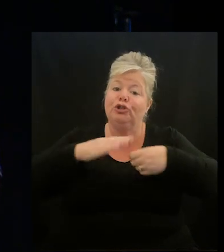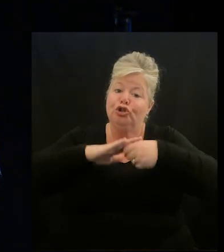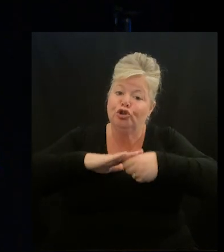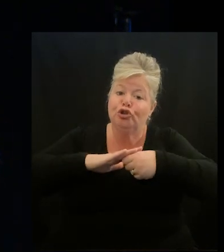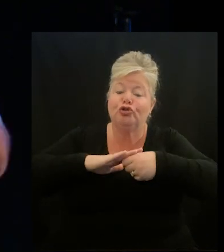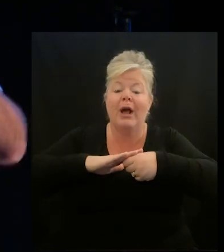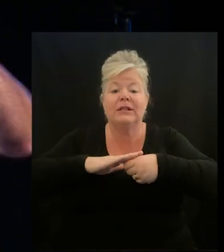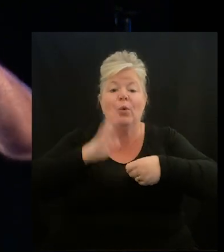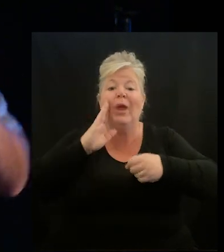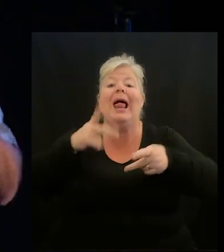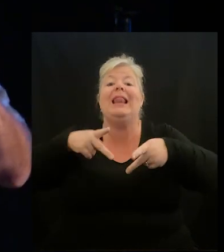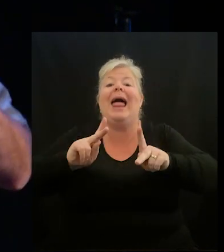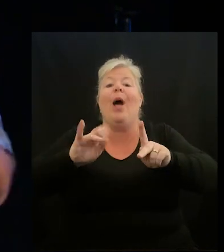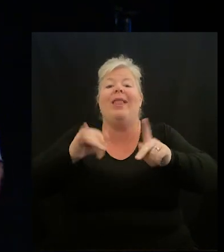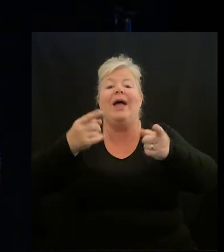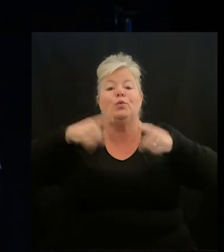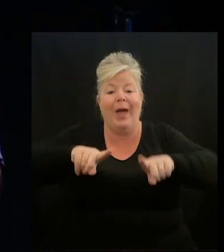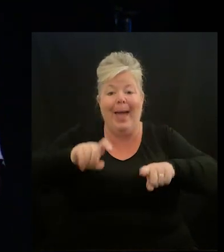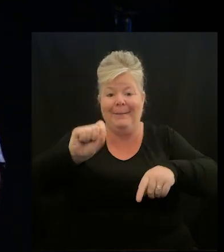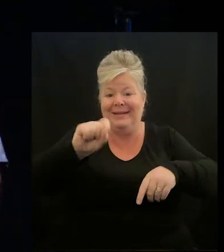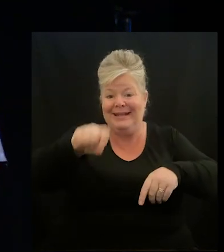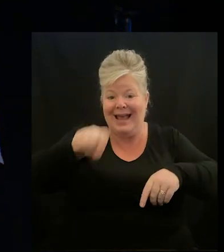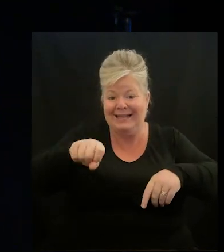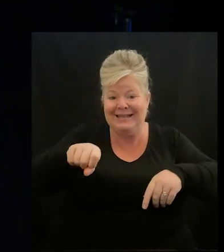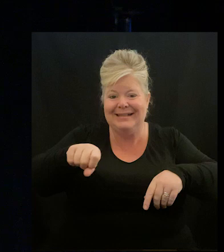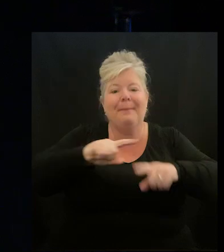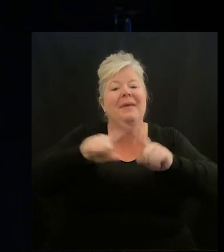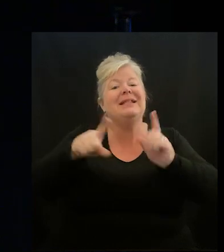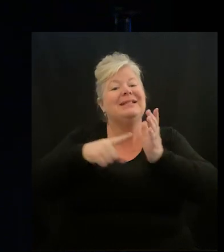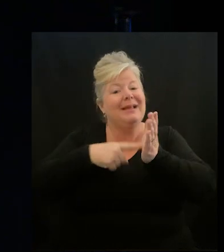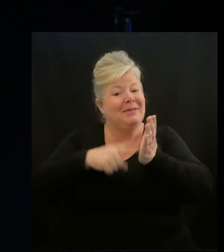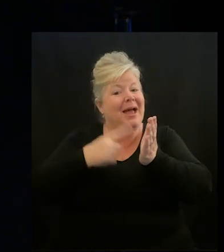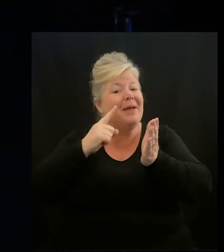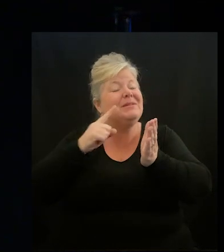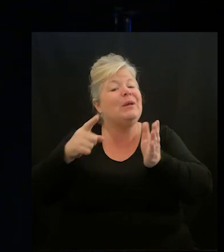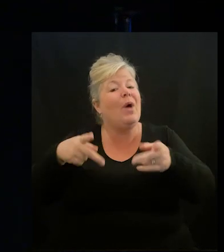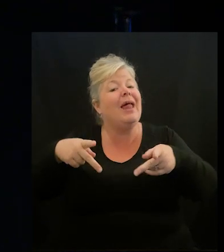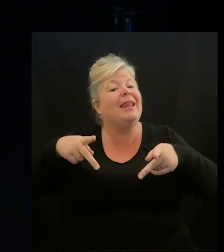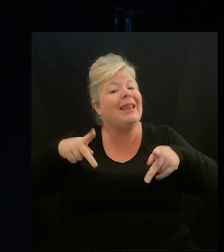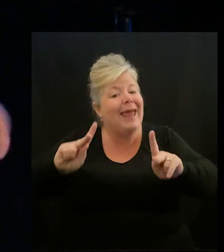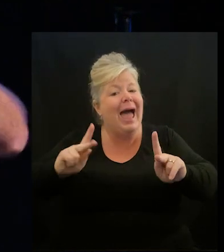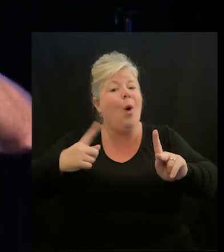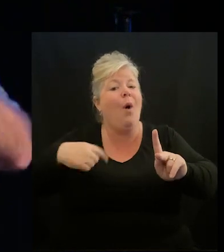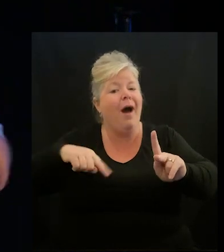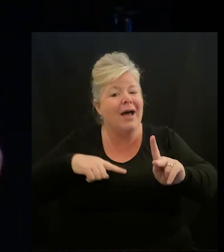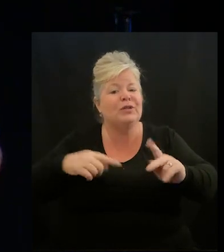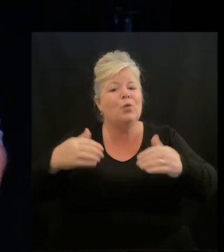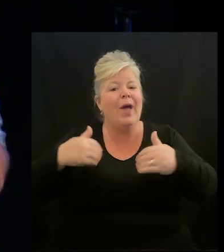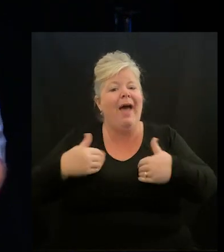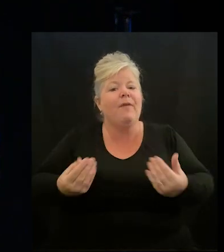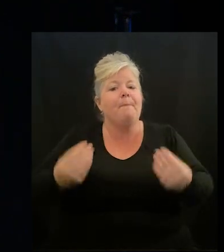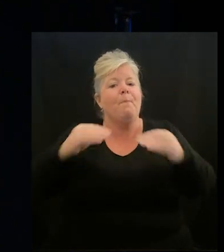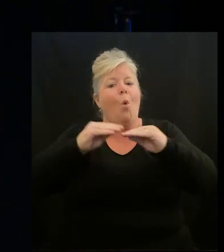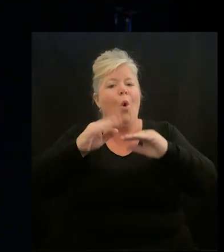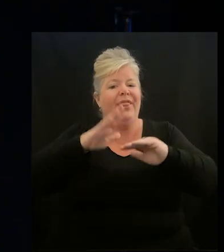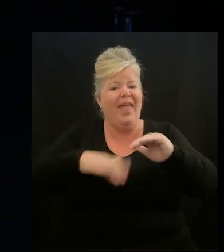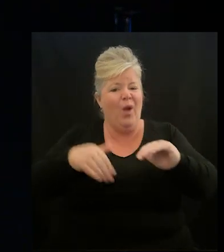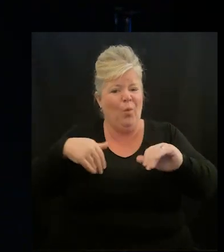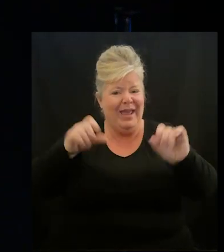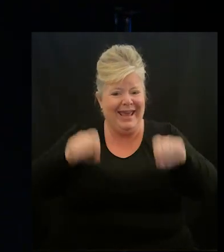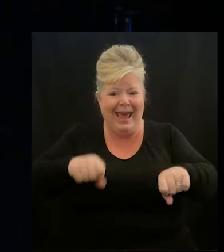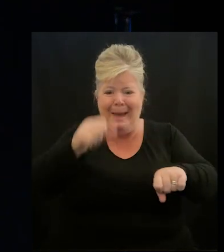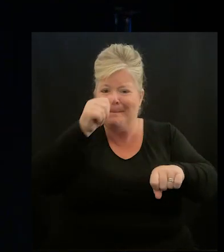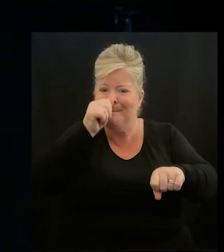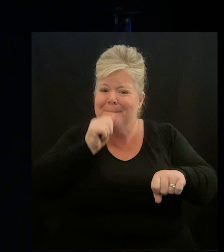this passage is that God will sometimes allow us to have more than we can bear. Don't miss this. He'll allow us to have more than we can